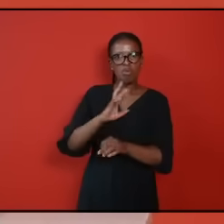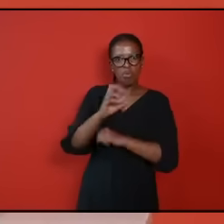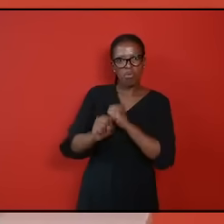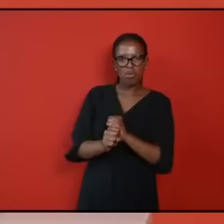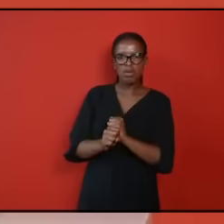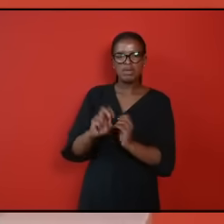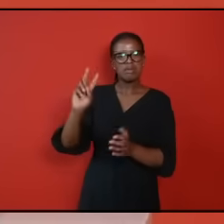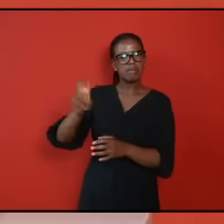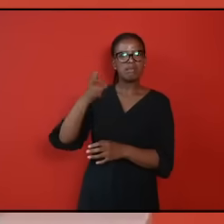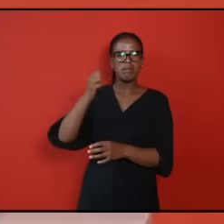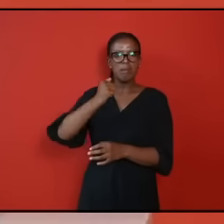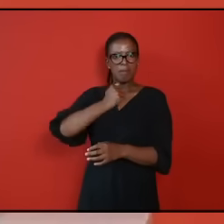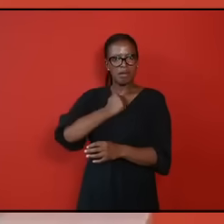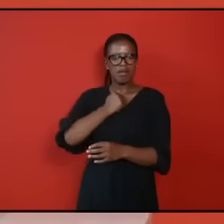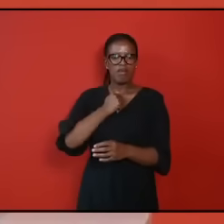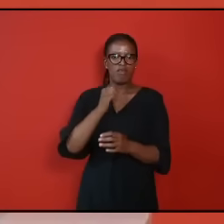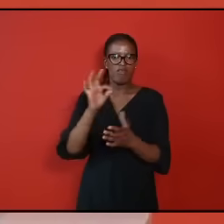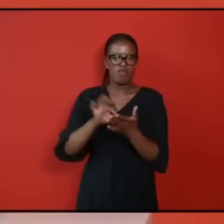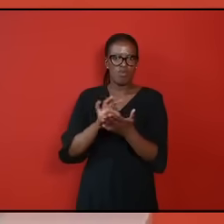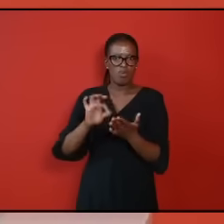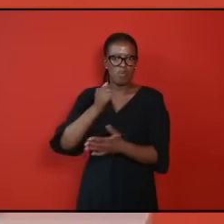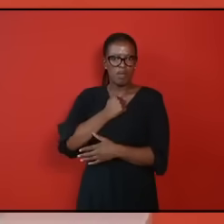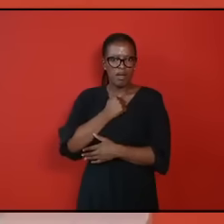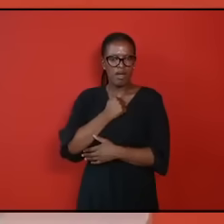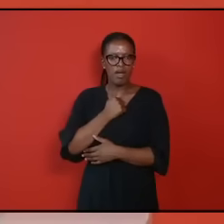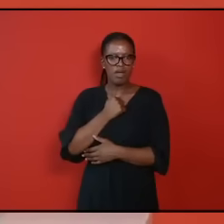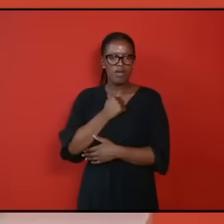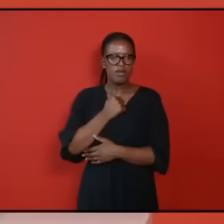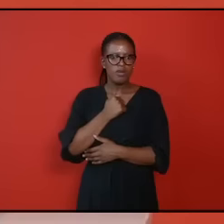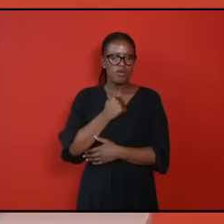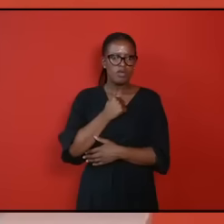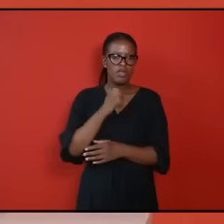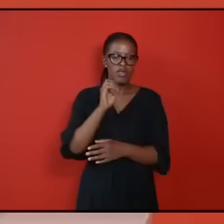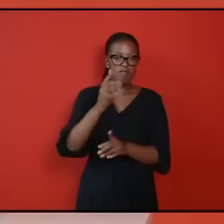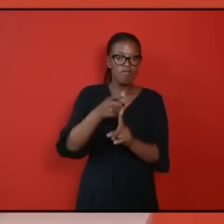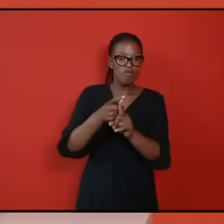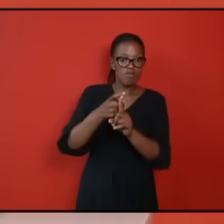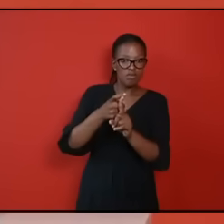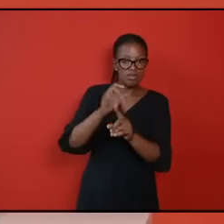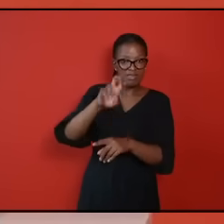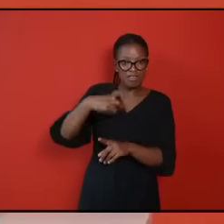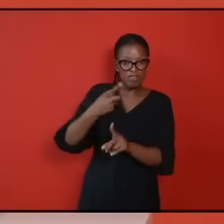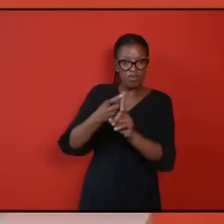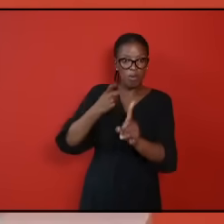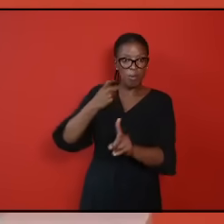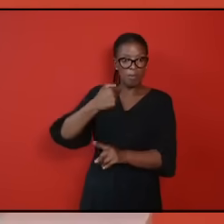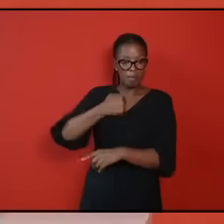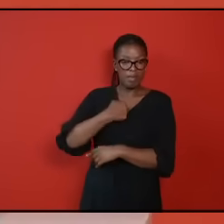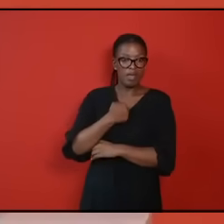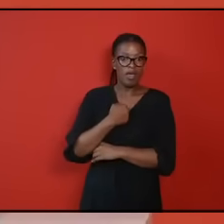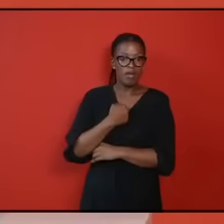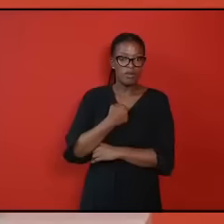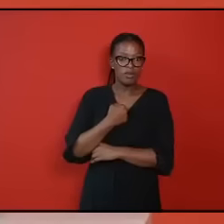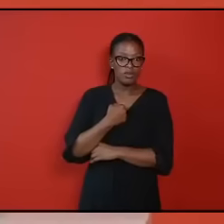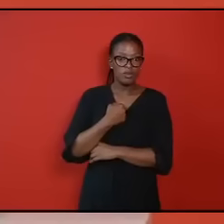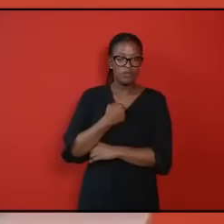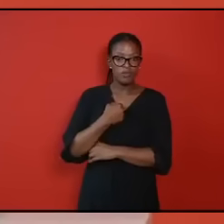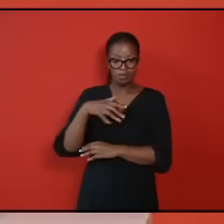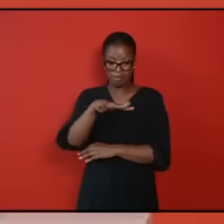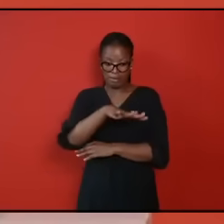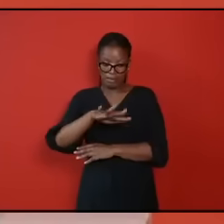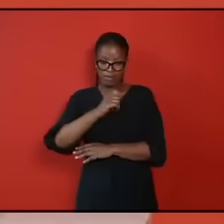my votes. That's how much. If they can steal from me, my voting